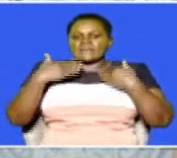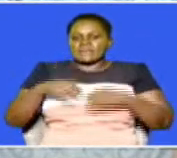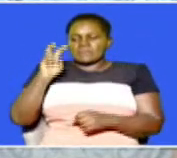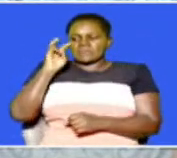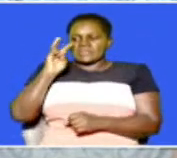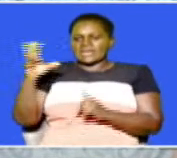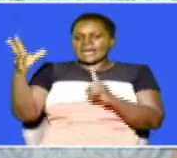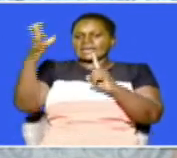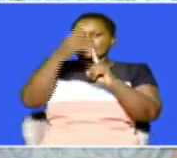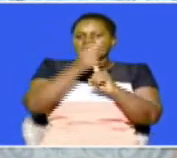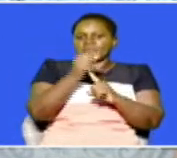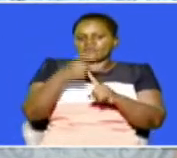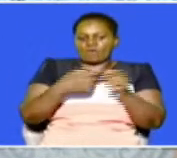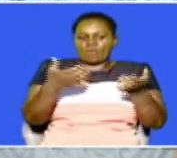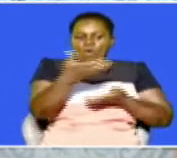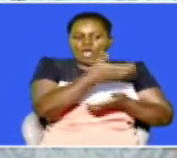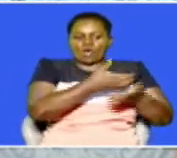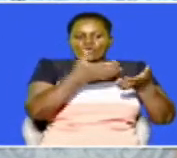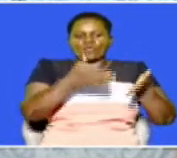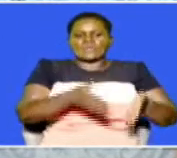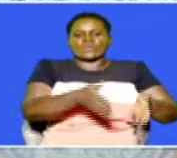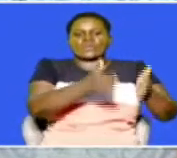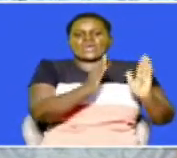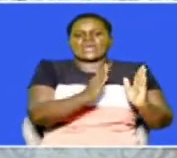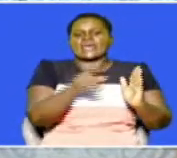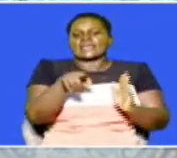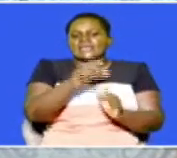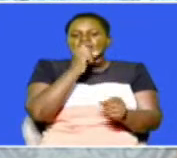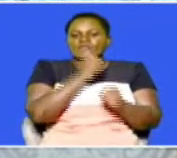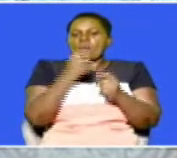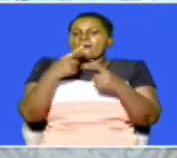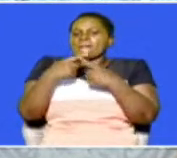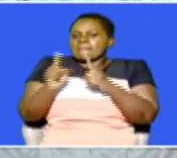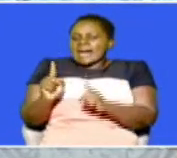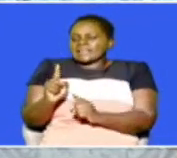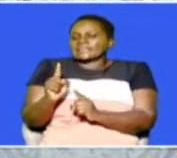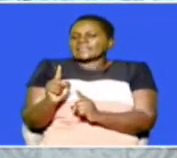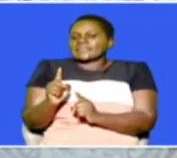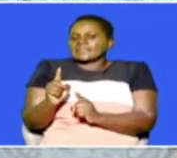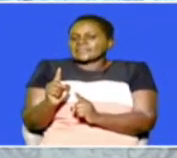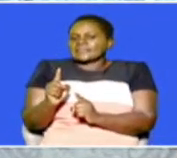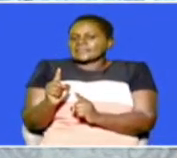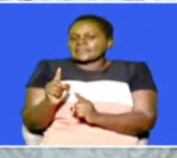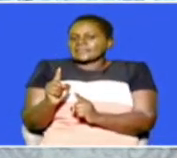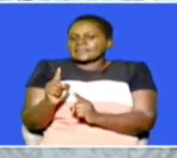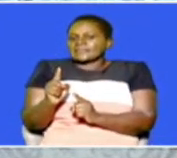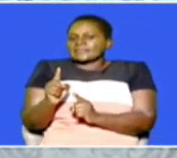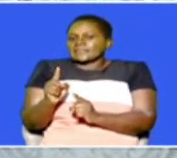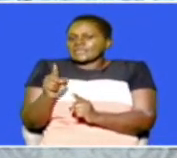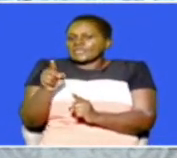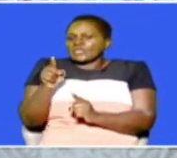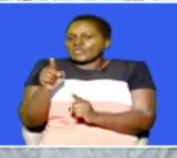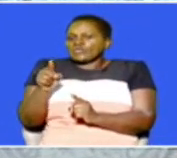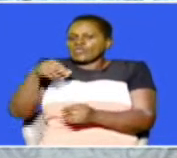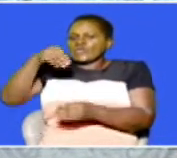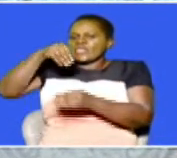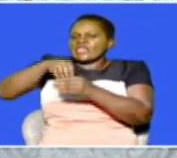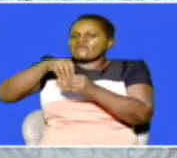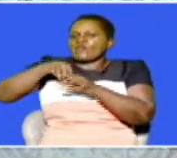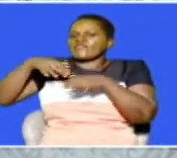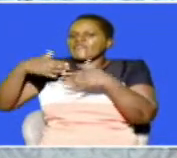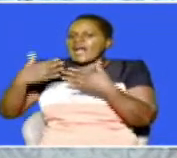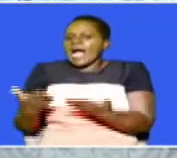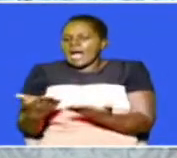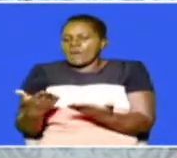at his achievements from the economic angle and what he did. But how much did you play as a Speaker of the